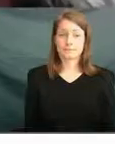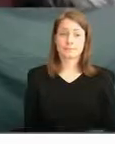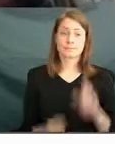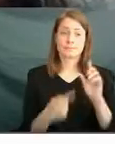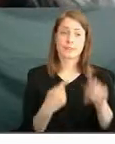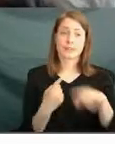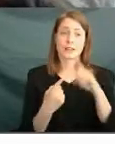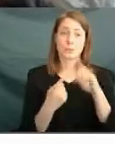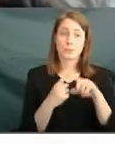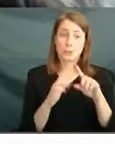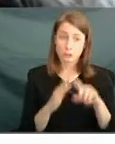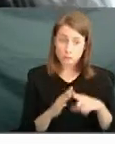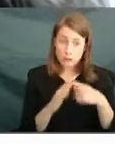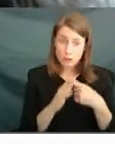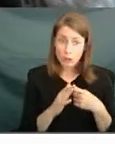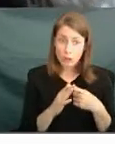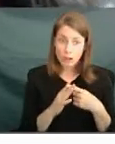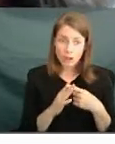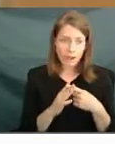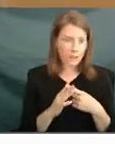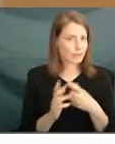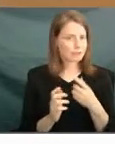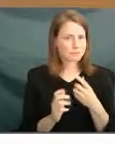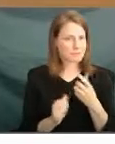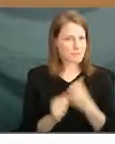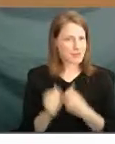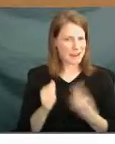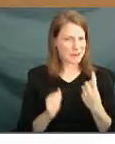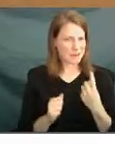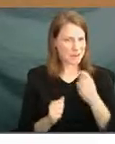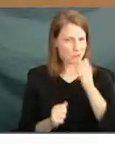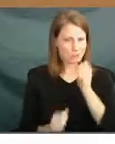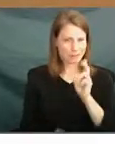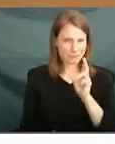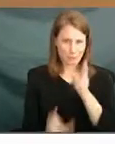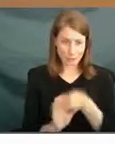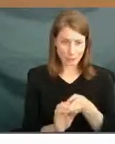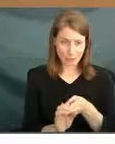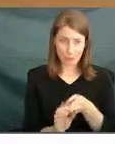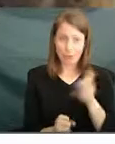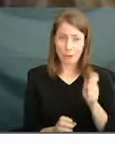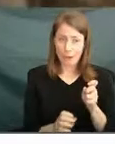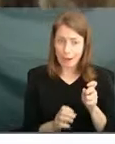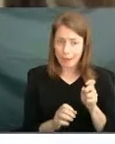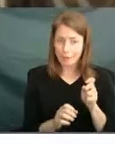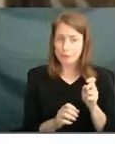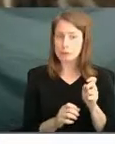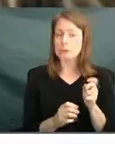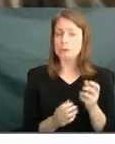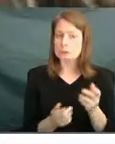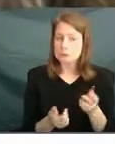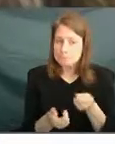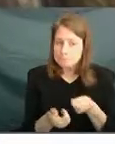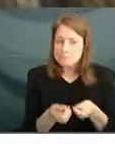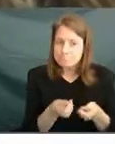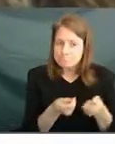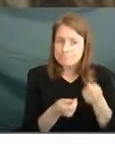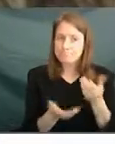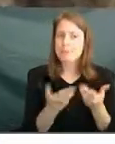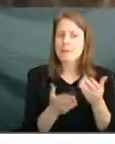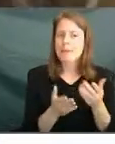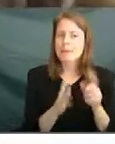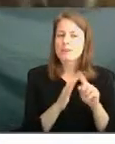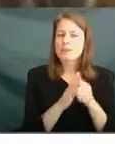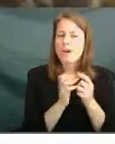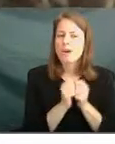something. So you have to work on that and maybe ask them easy questions so that the first things they say in these meetings are